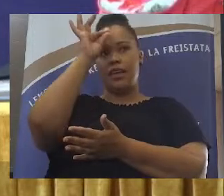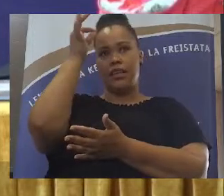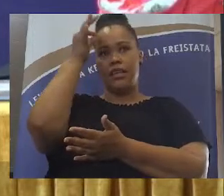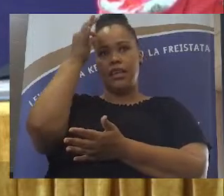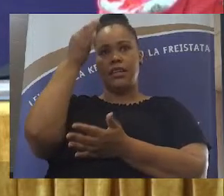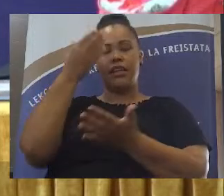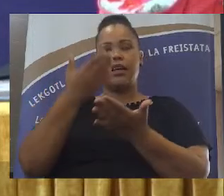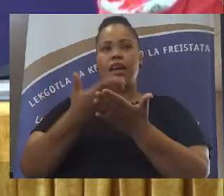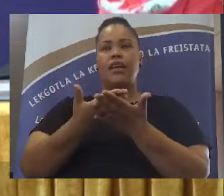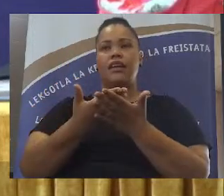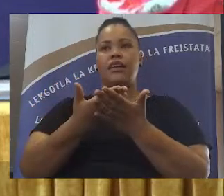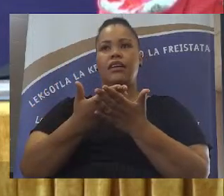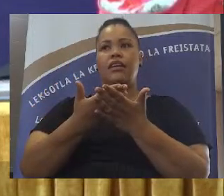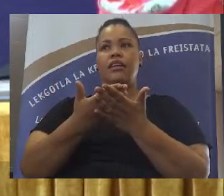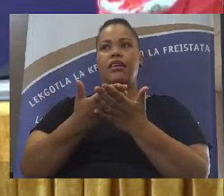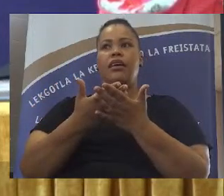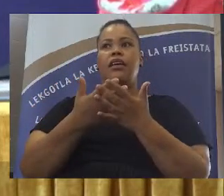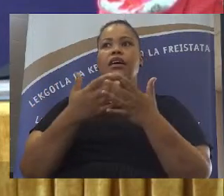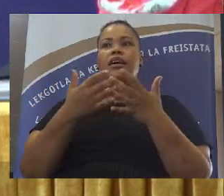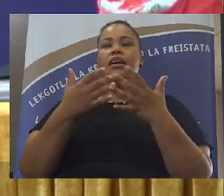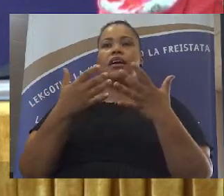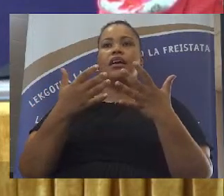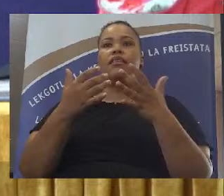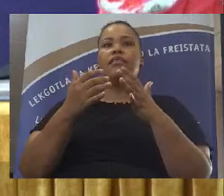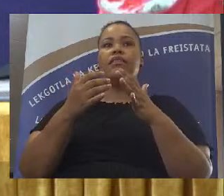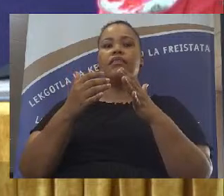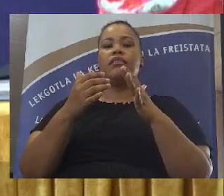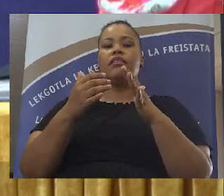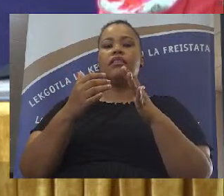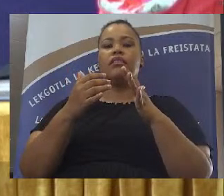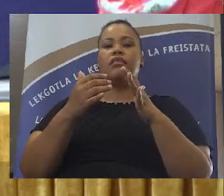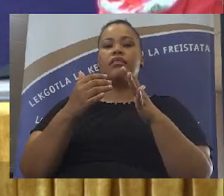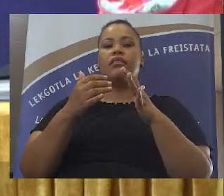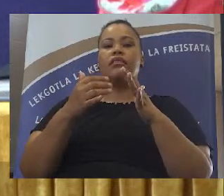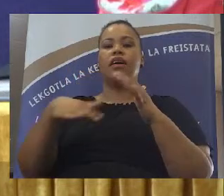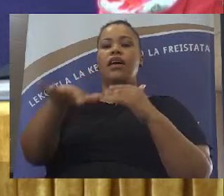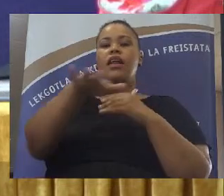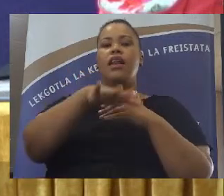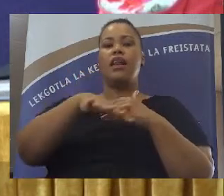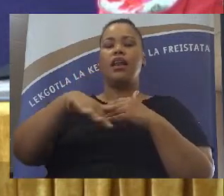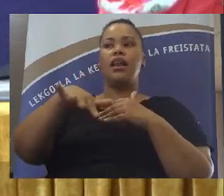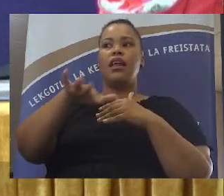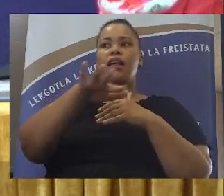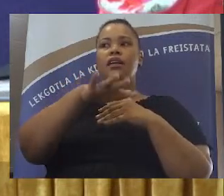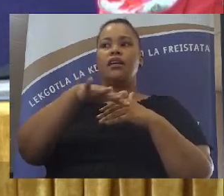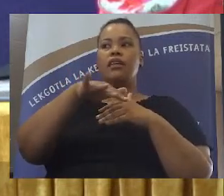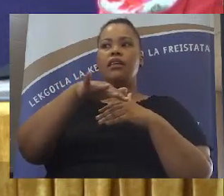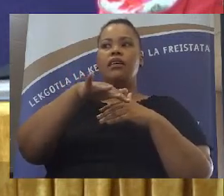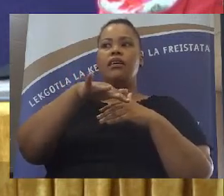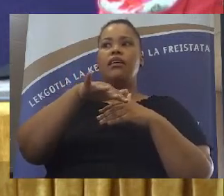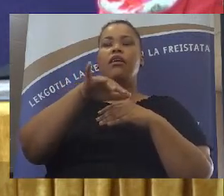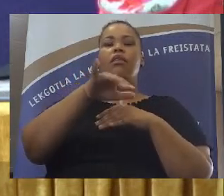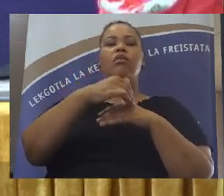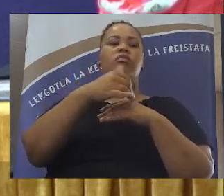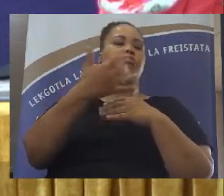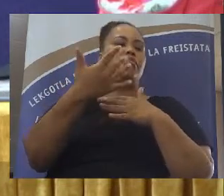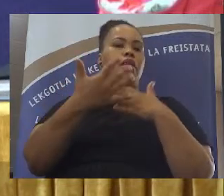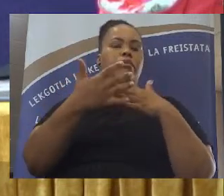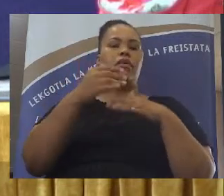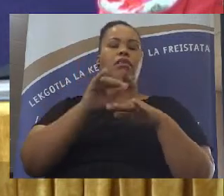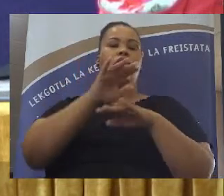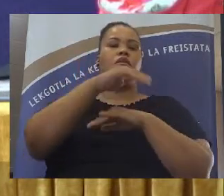where an accumulation of a petroleum extends onto the land or continental shelf of another country, for